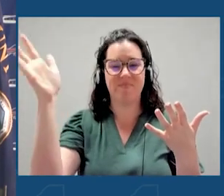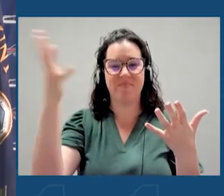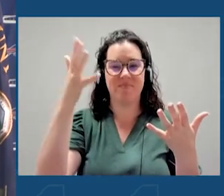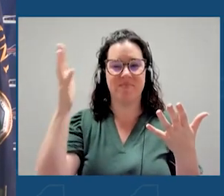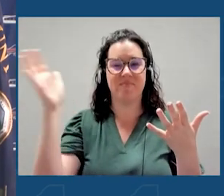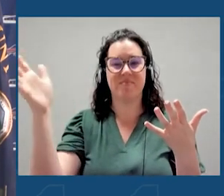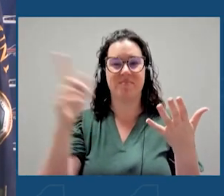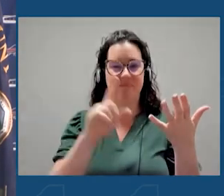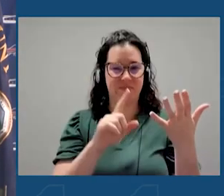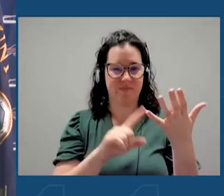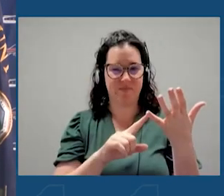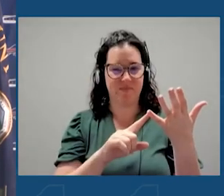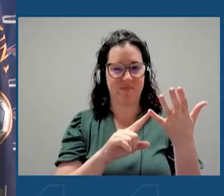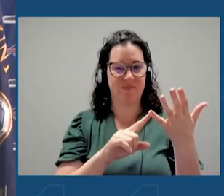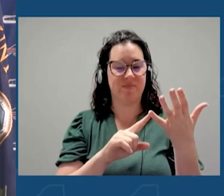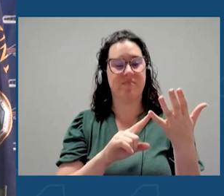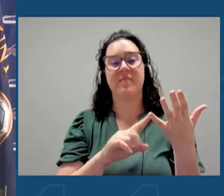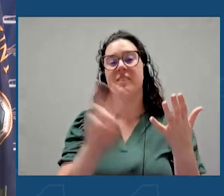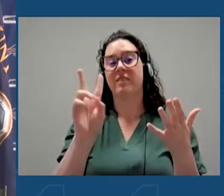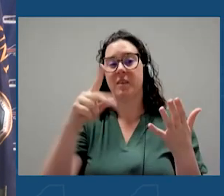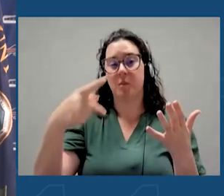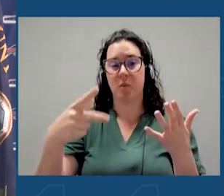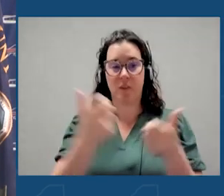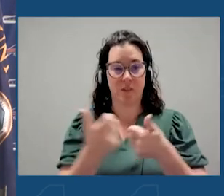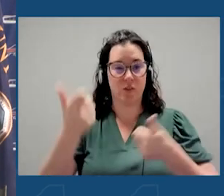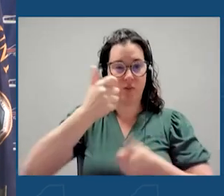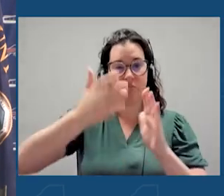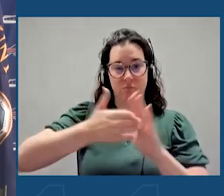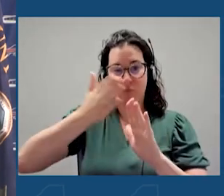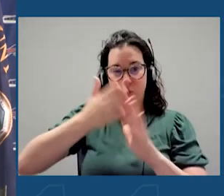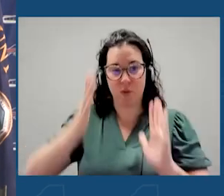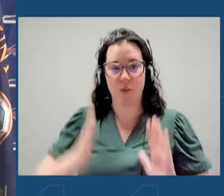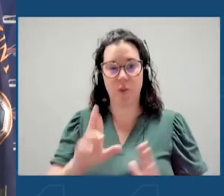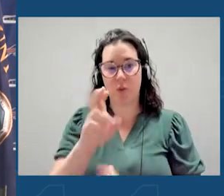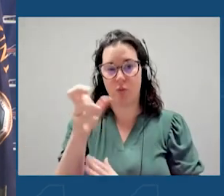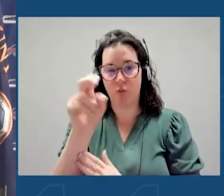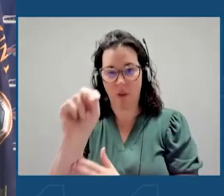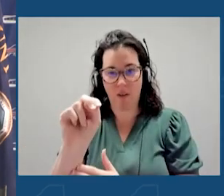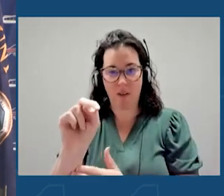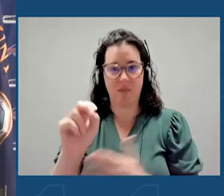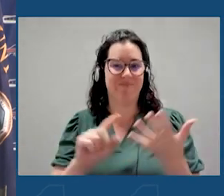Bills Executive Vice President and Chief Operating Officer, Ron Raccuia.